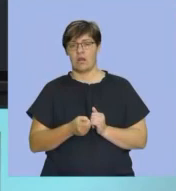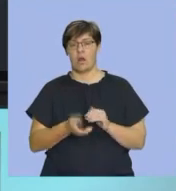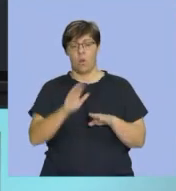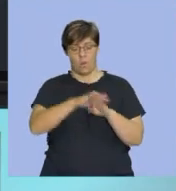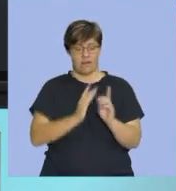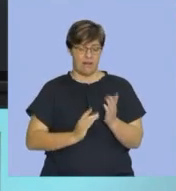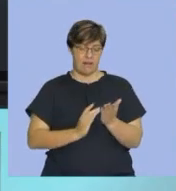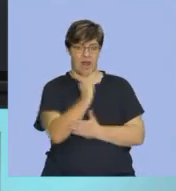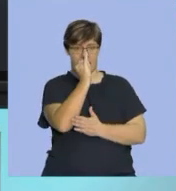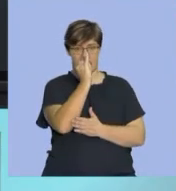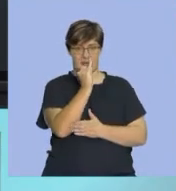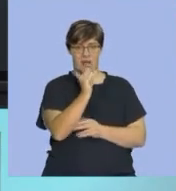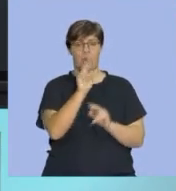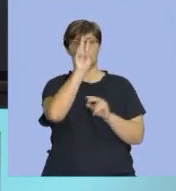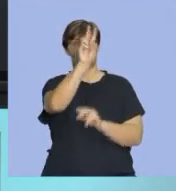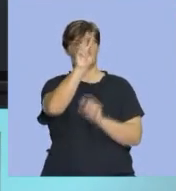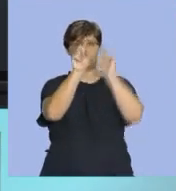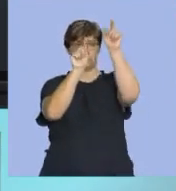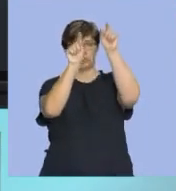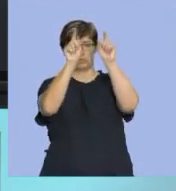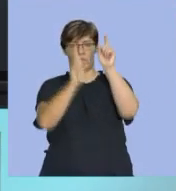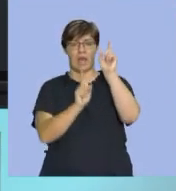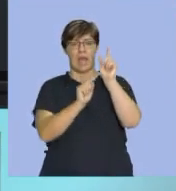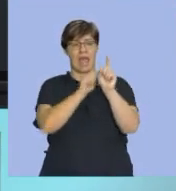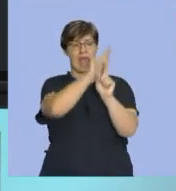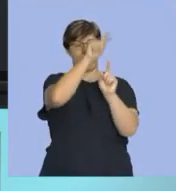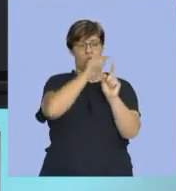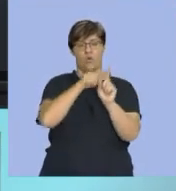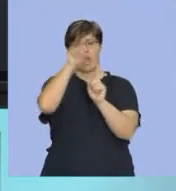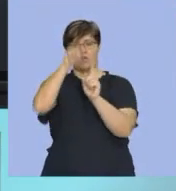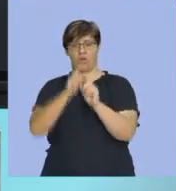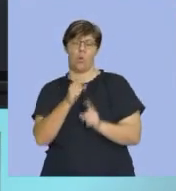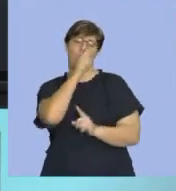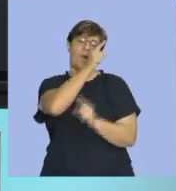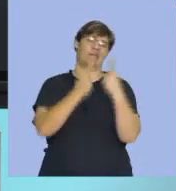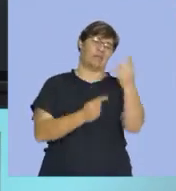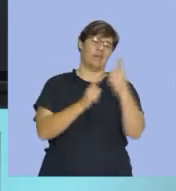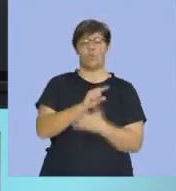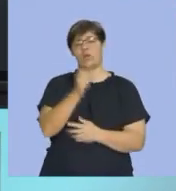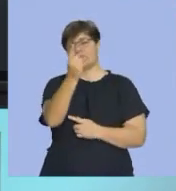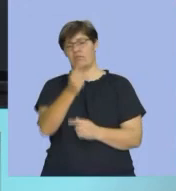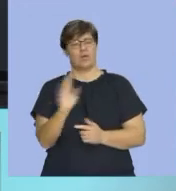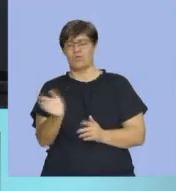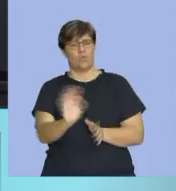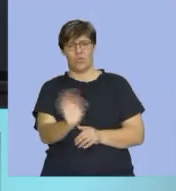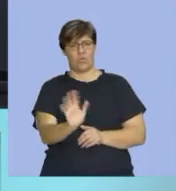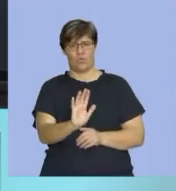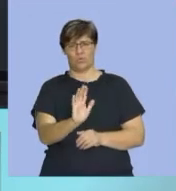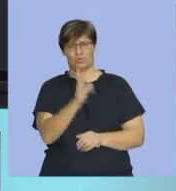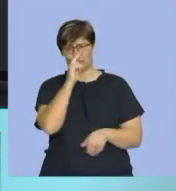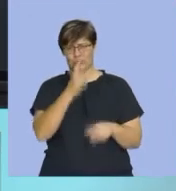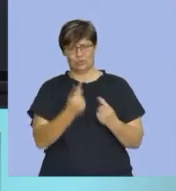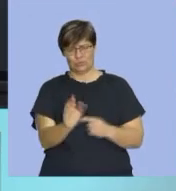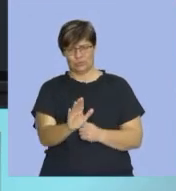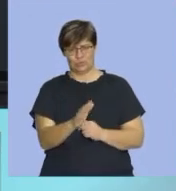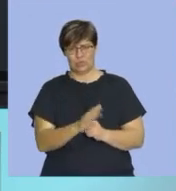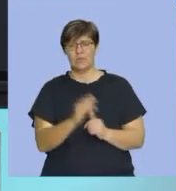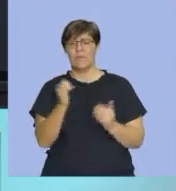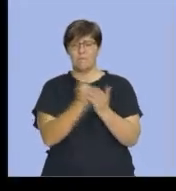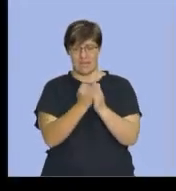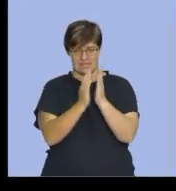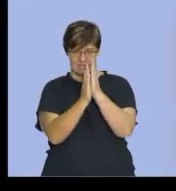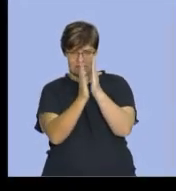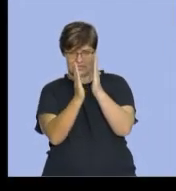draw one line and put two arrows on, saying one's for the vertical and one's for the normal. Please don't do that.